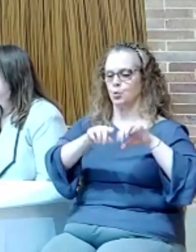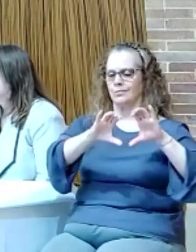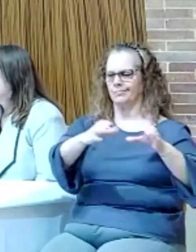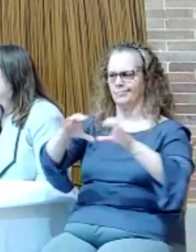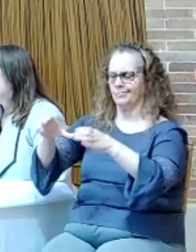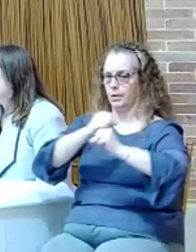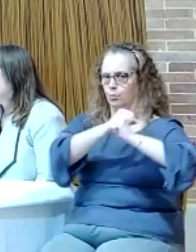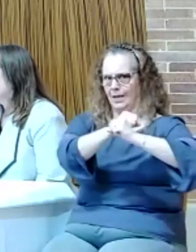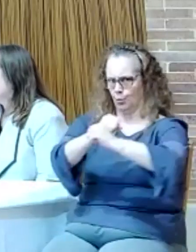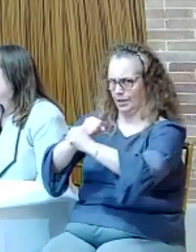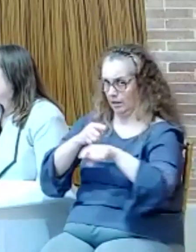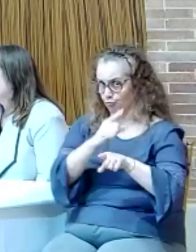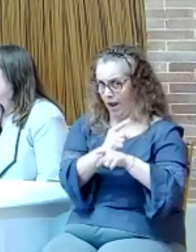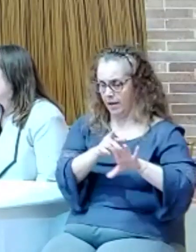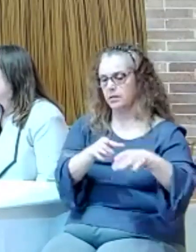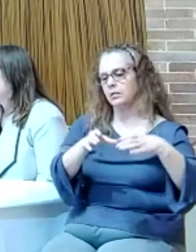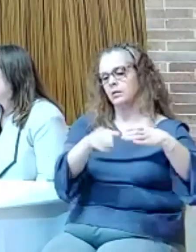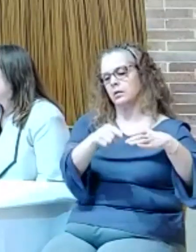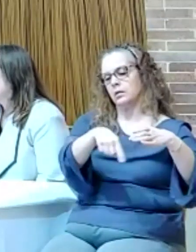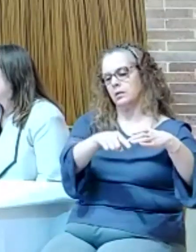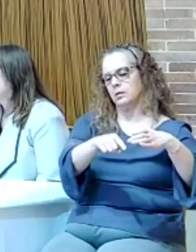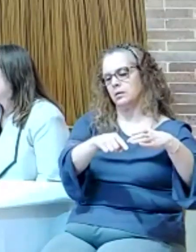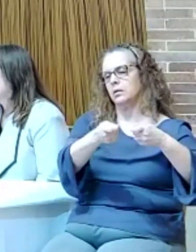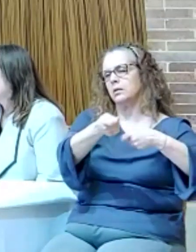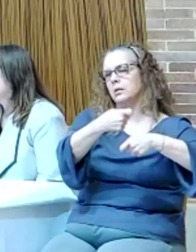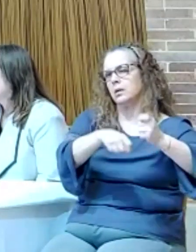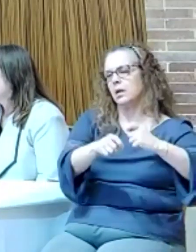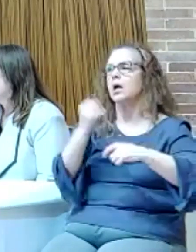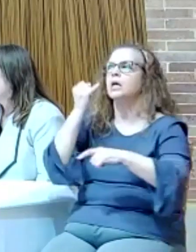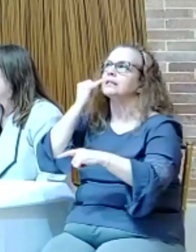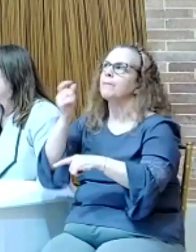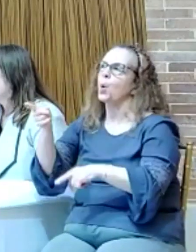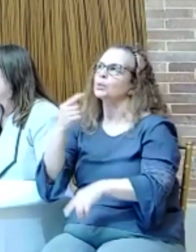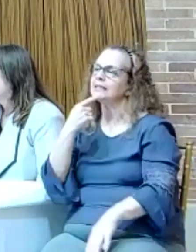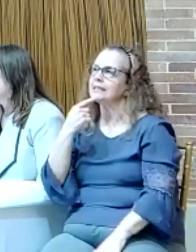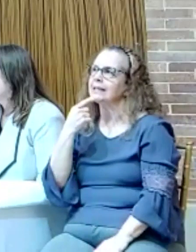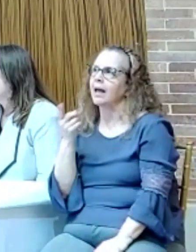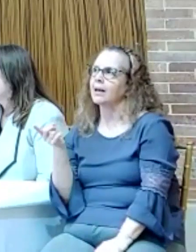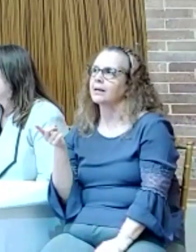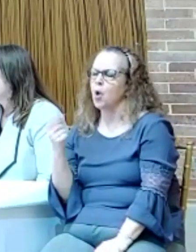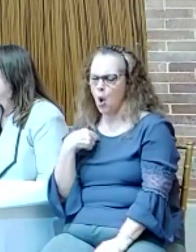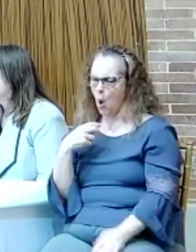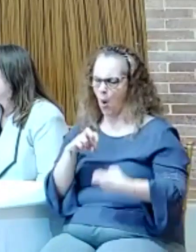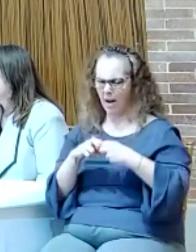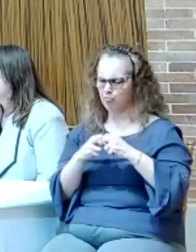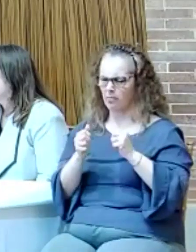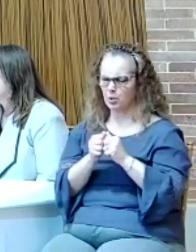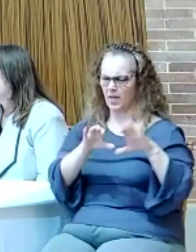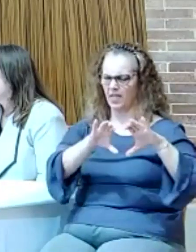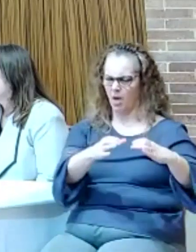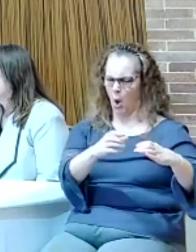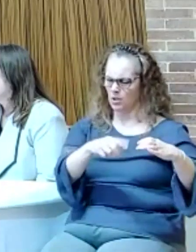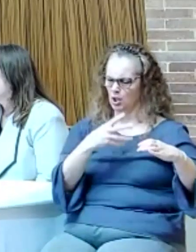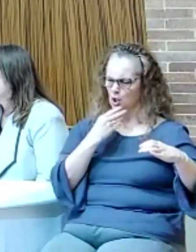so if you if this person were to say you know I had problems with African-Americans in my homes in the past I had problems with people that were Jewish